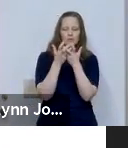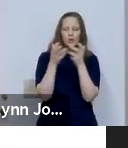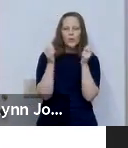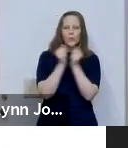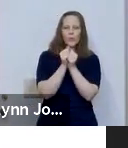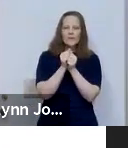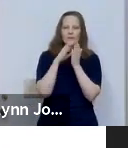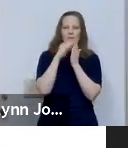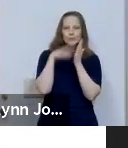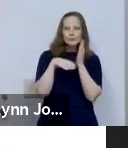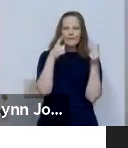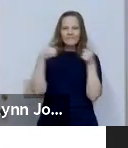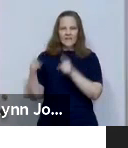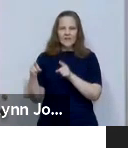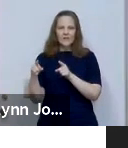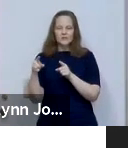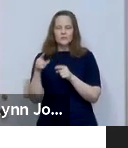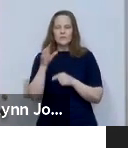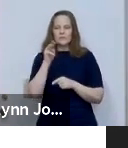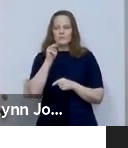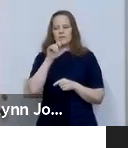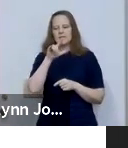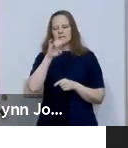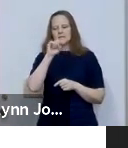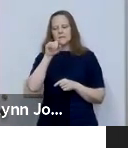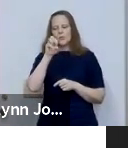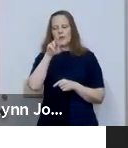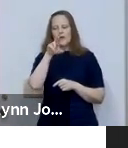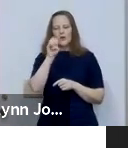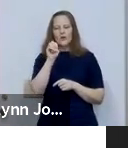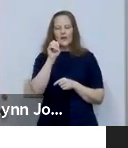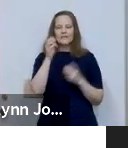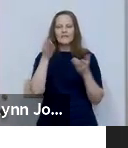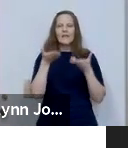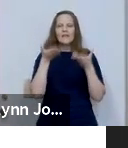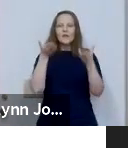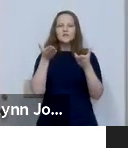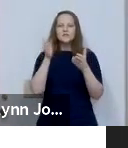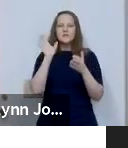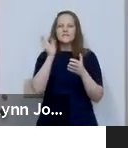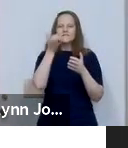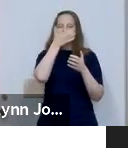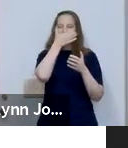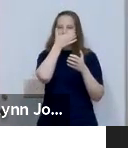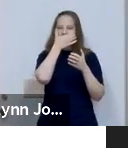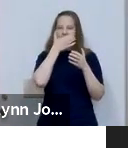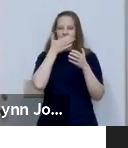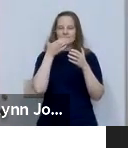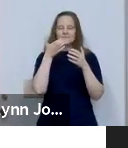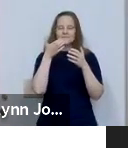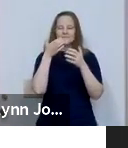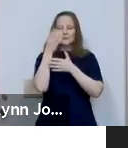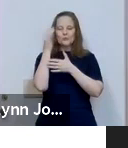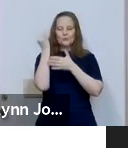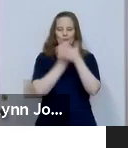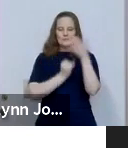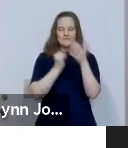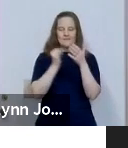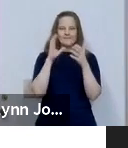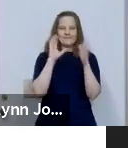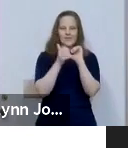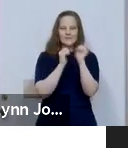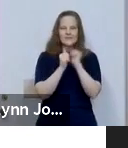Student Affairs with Melissa McGuire and her team, and they launched a face covering graphic design contest. And what you see at the bottom